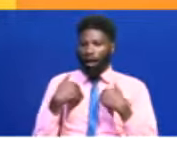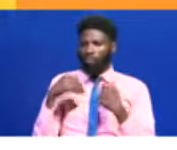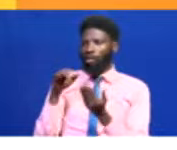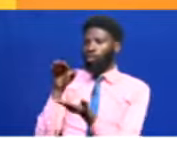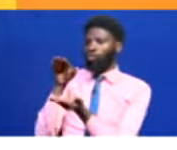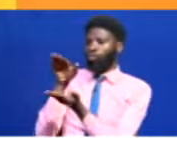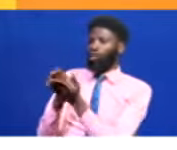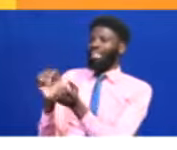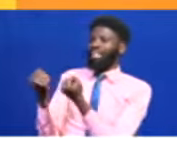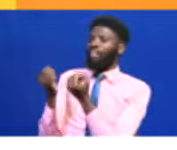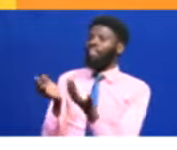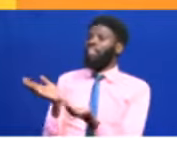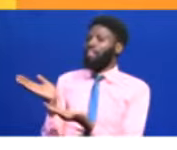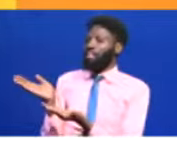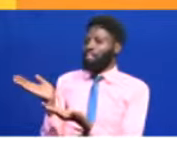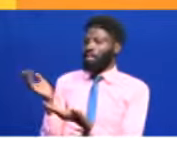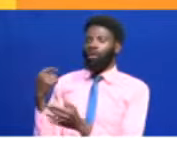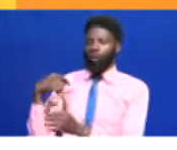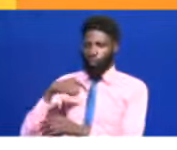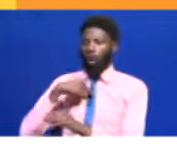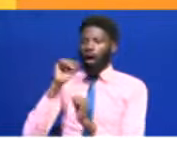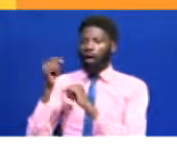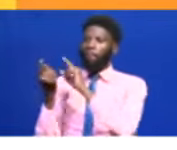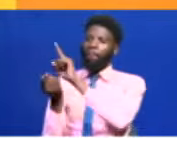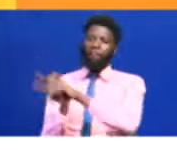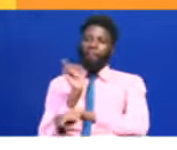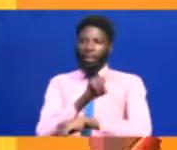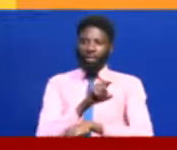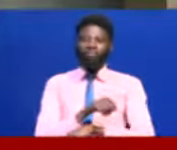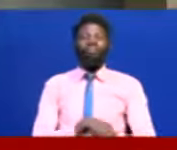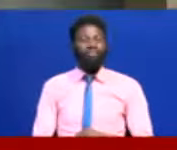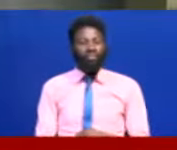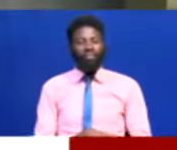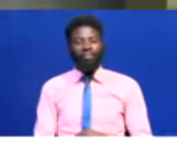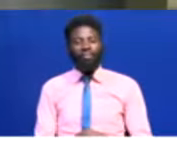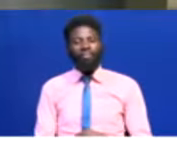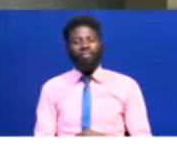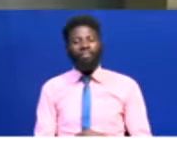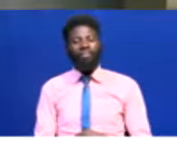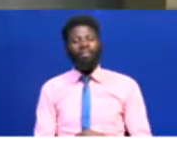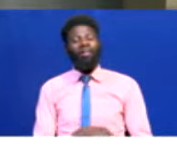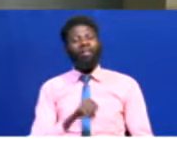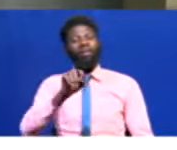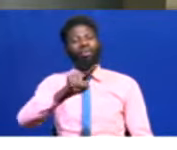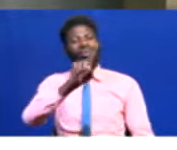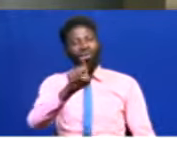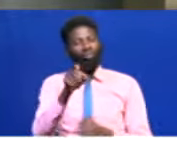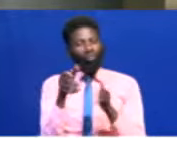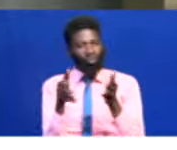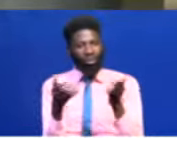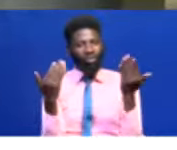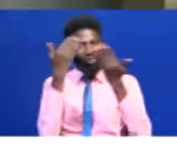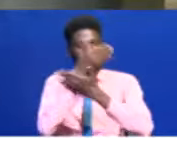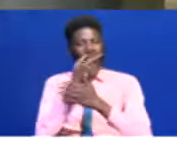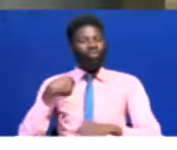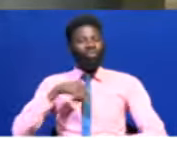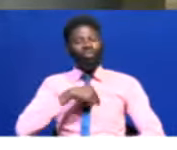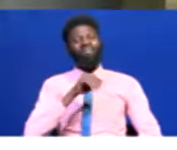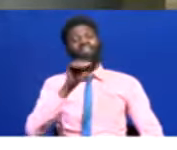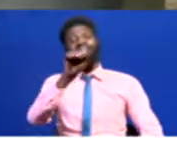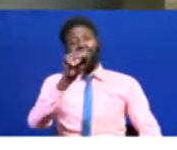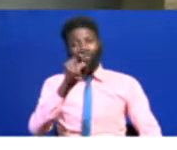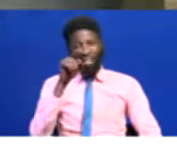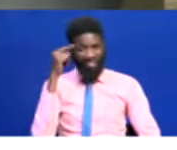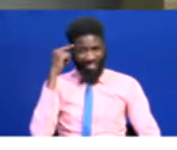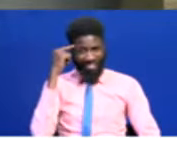facility that will make sure we get back to where we are. Mm-hmm. Yes. And that brings us to the question tonight. We are asking you, do you think